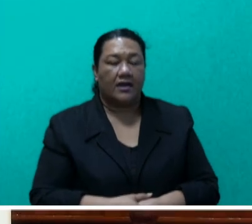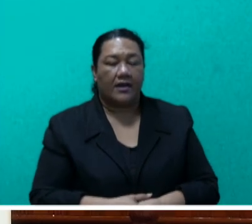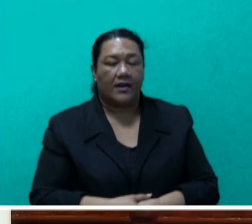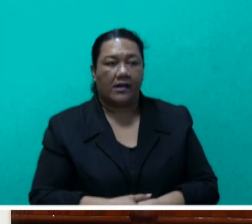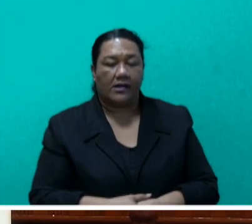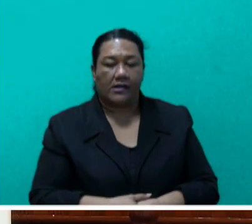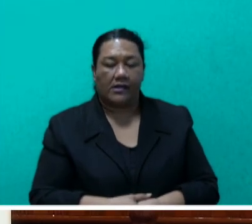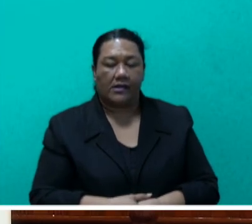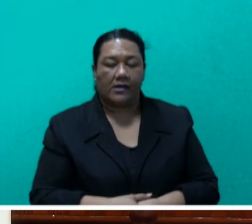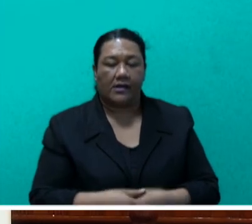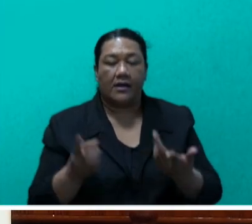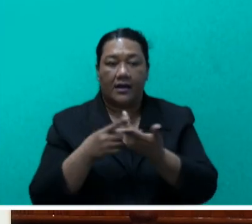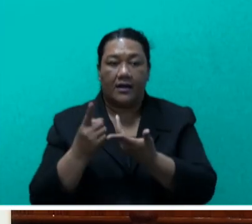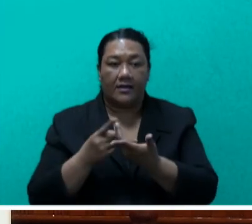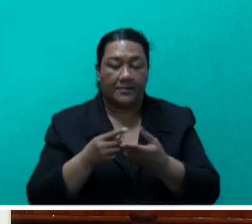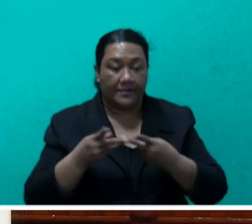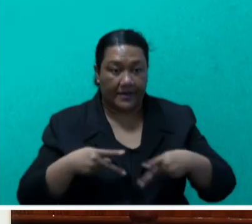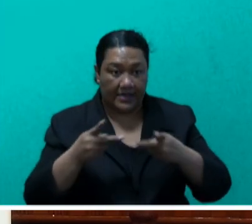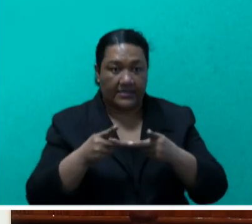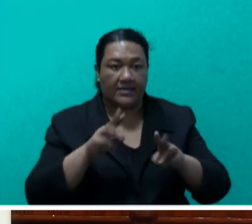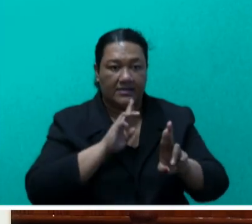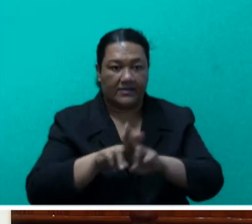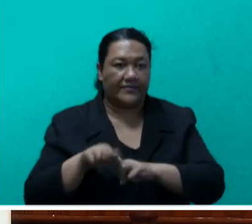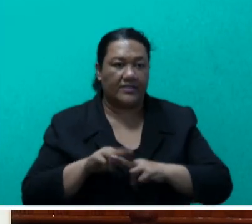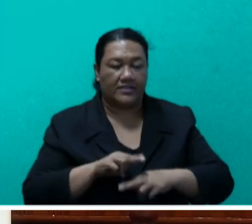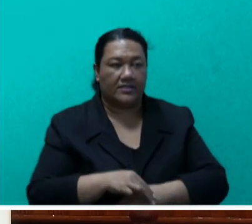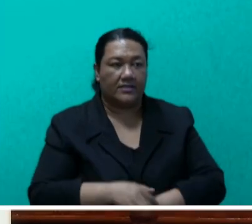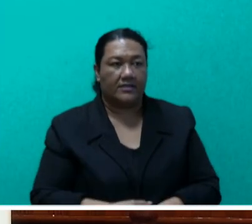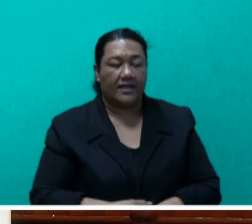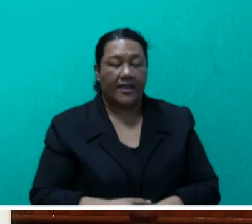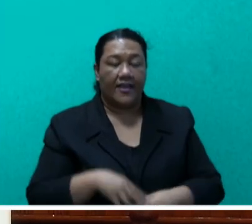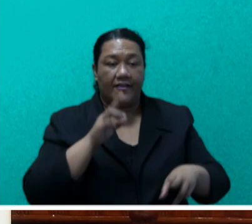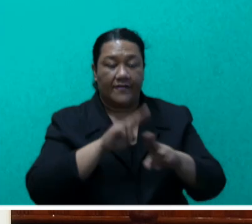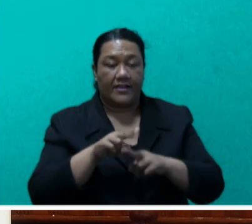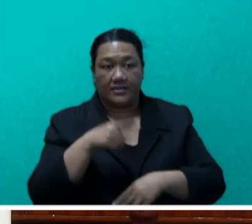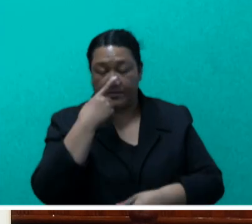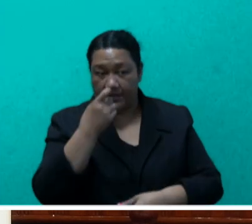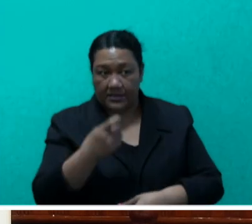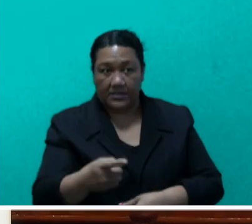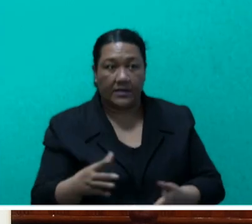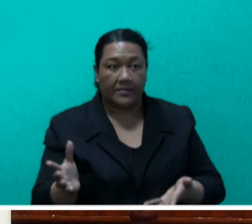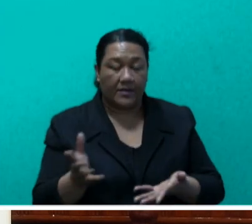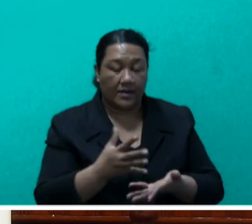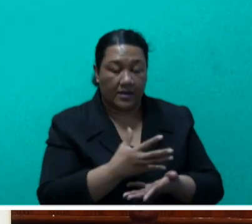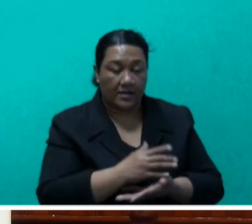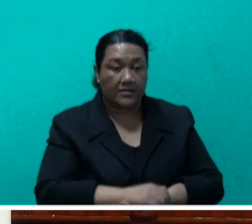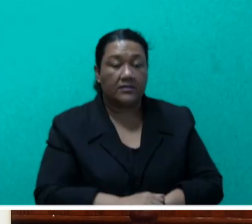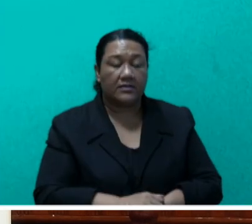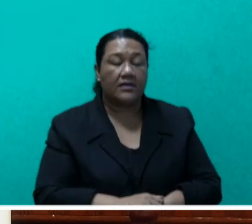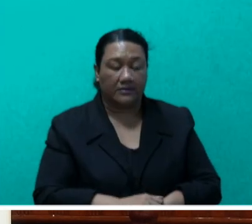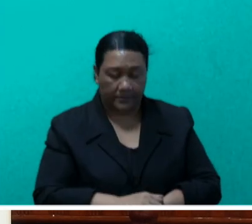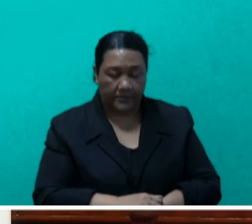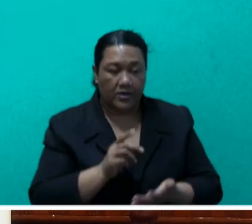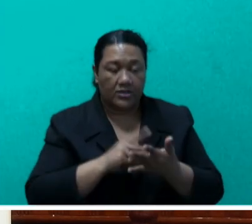inaccessible places around Fiji. The Fiji Museum Collections Project, funded by the United